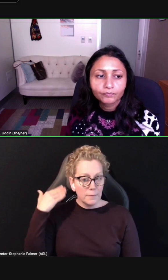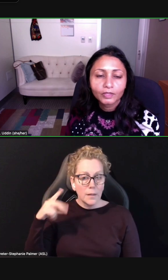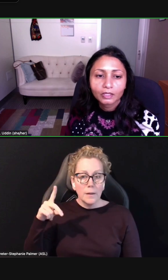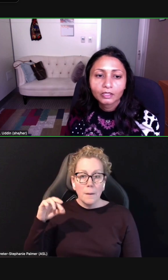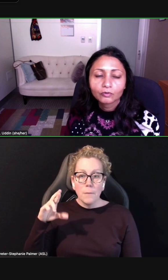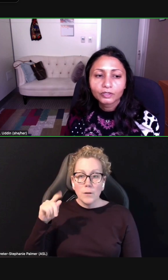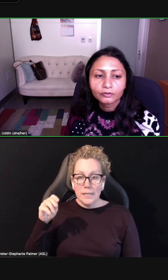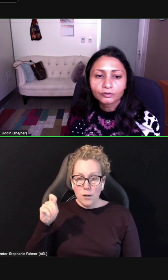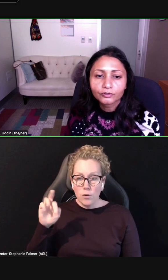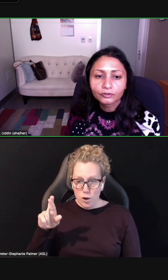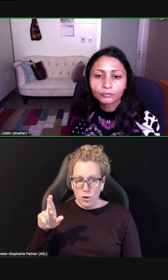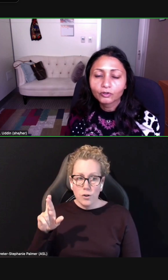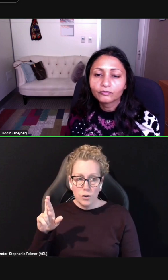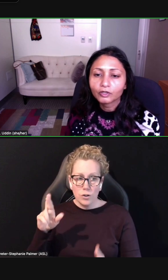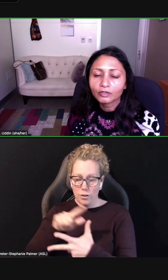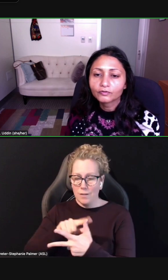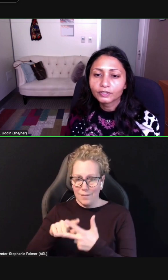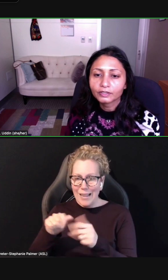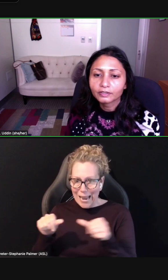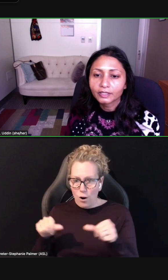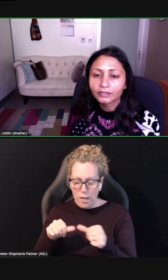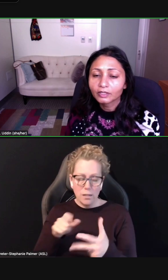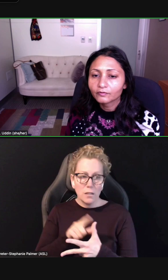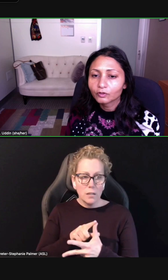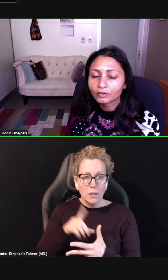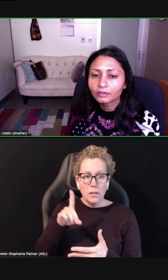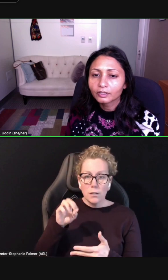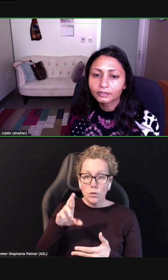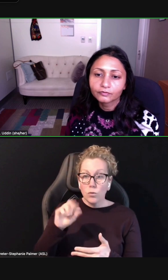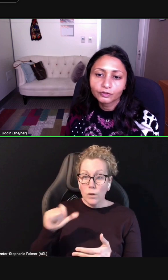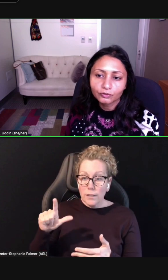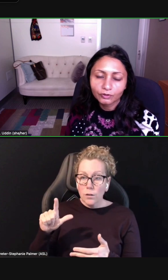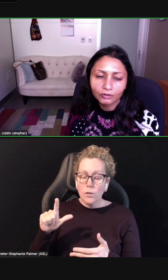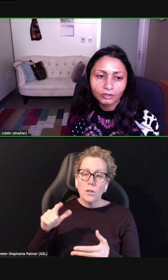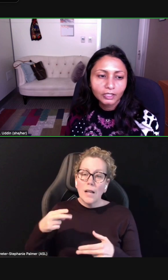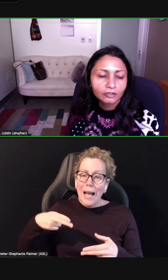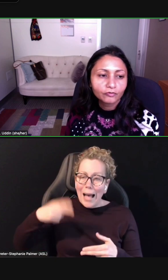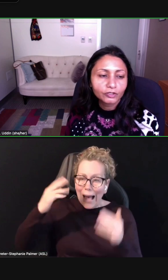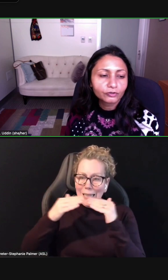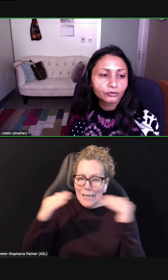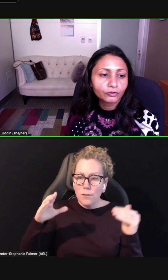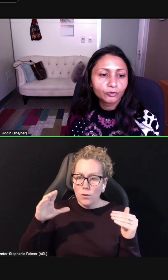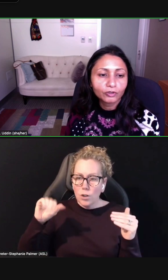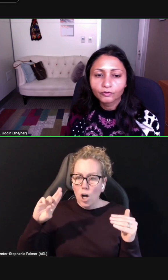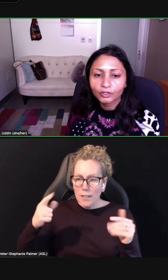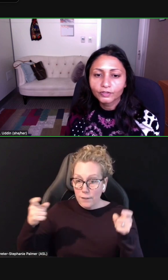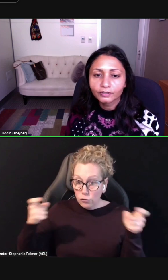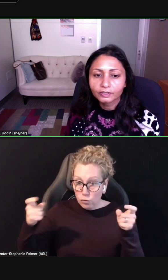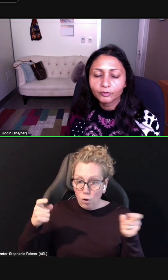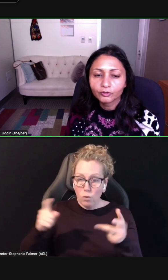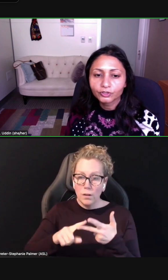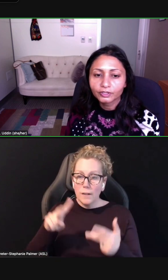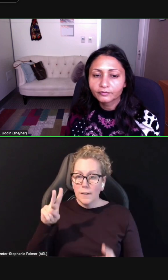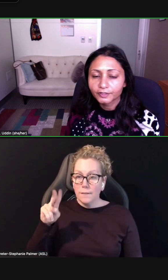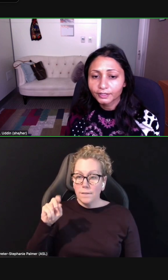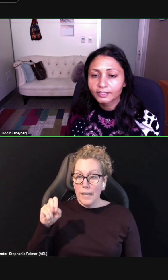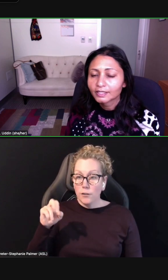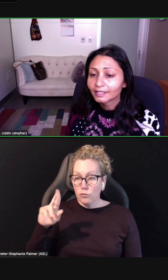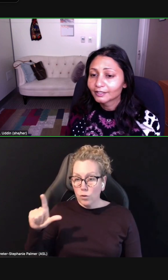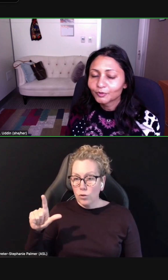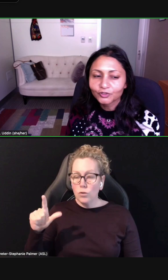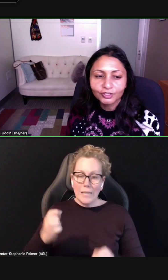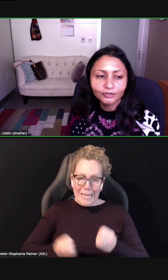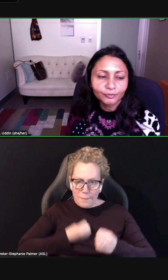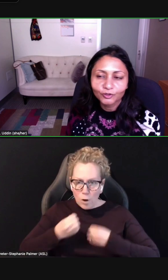subdivision, with the dorsal more involved in higher level cognitive control, ventral more involved in emotion and